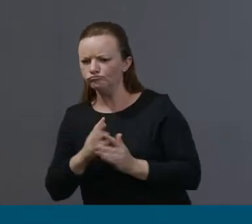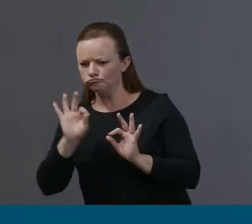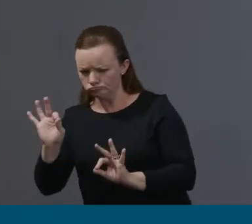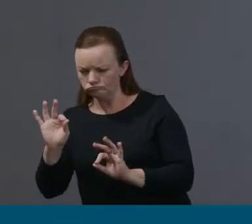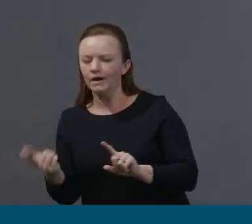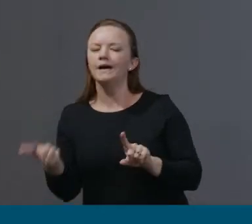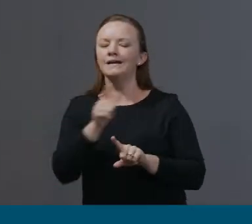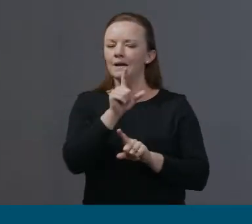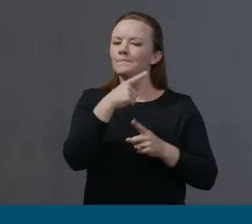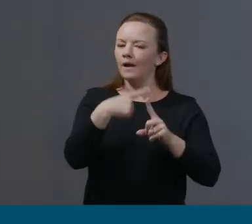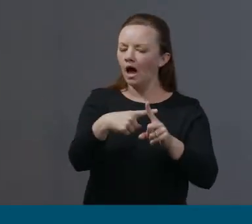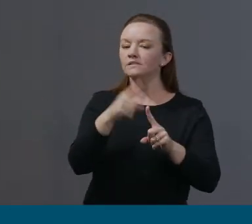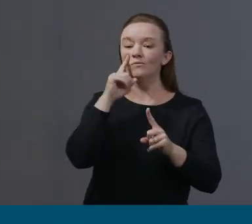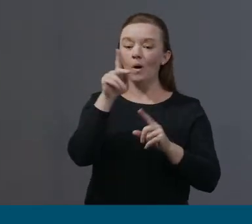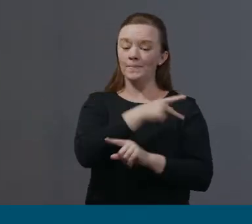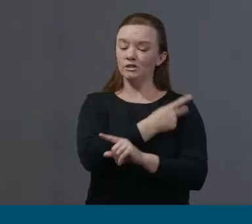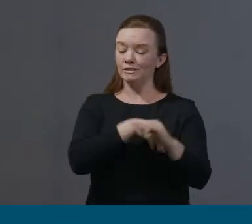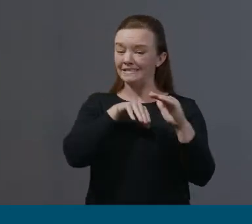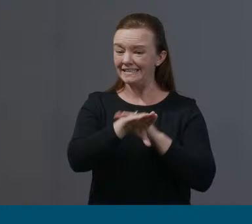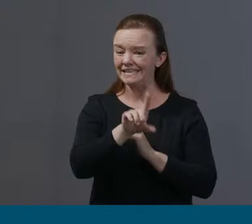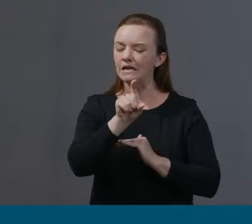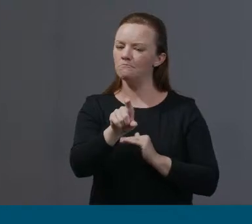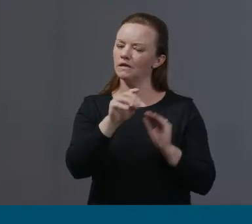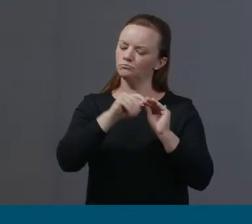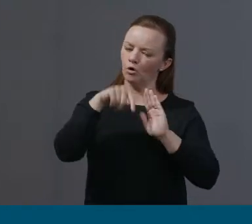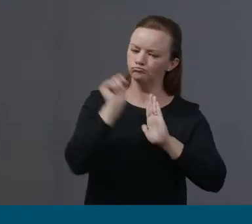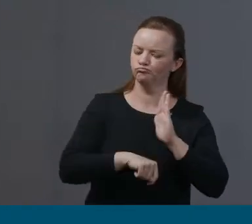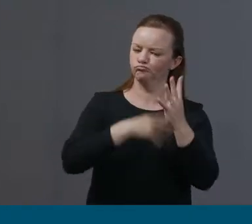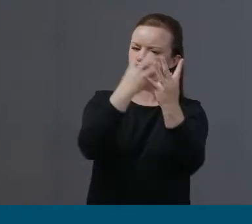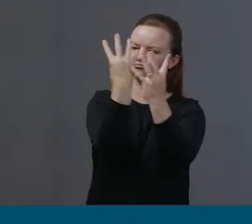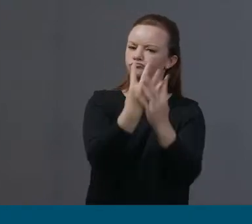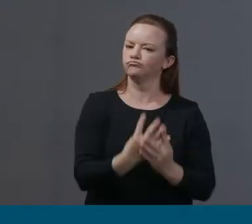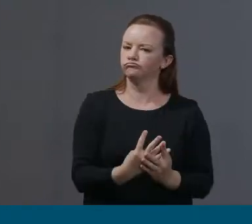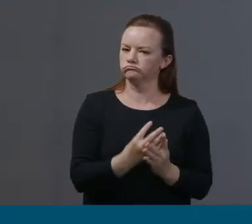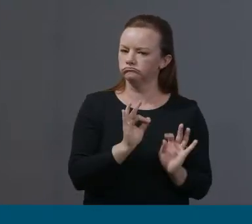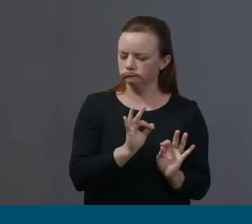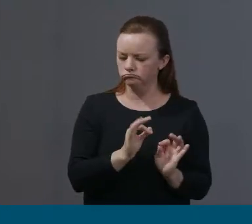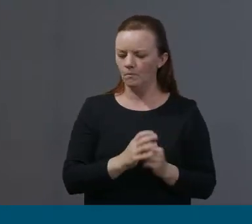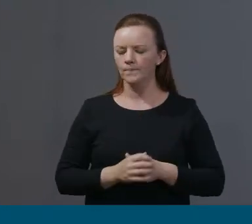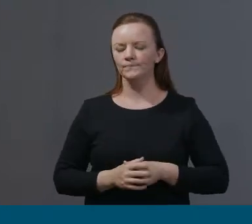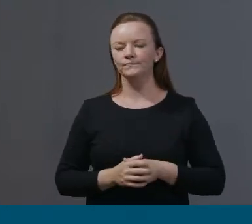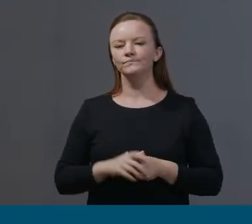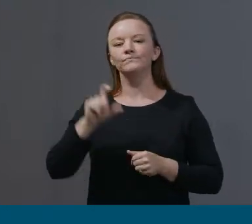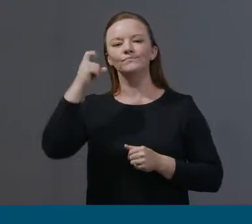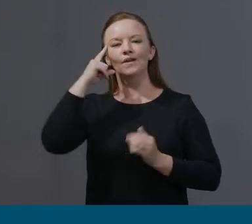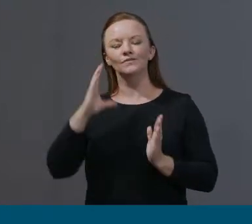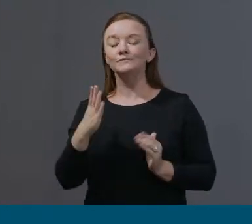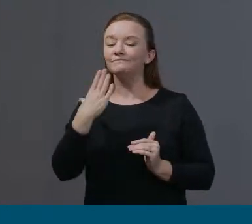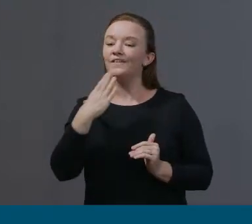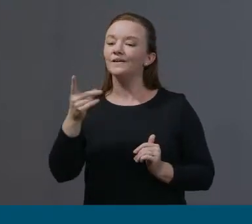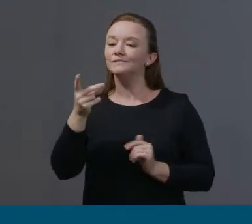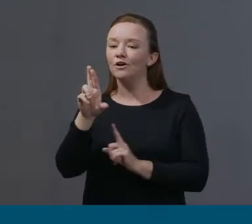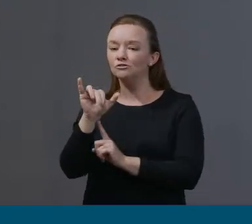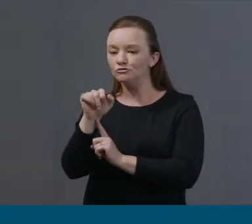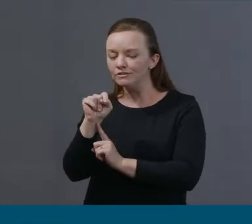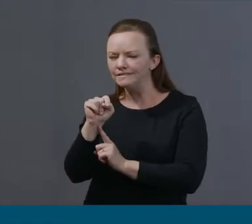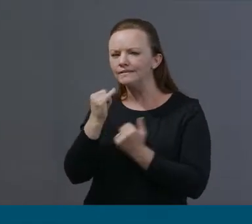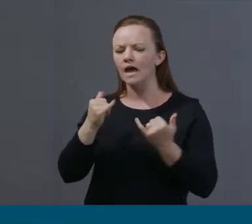Thank you very much, Dr. Christ. Let's talk about how Arizona will stay healthy going forward.